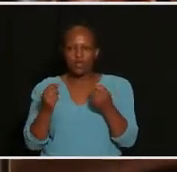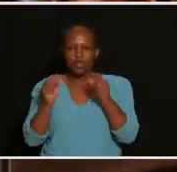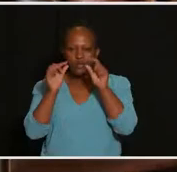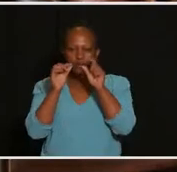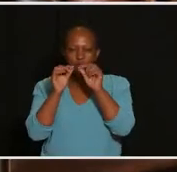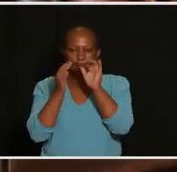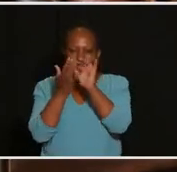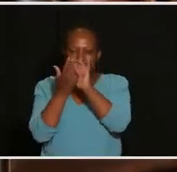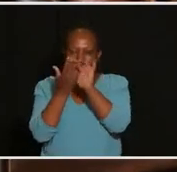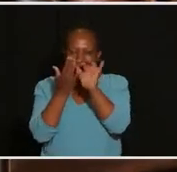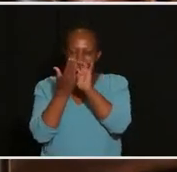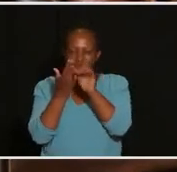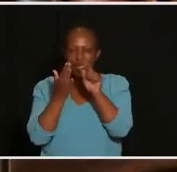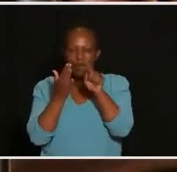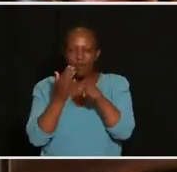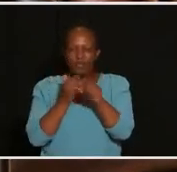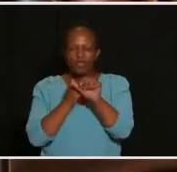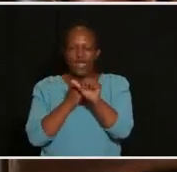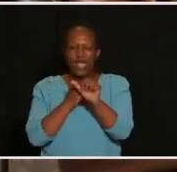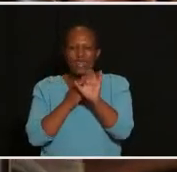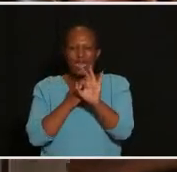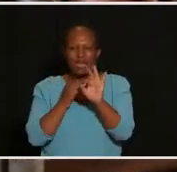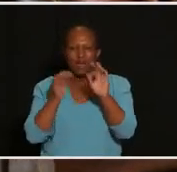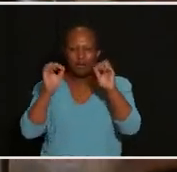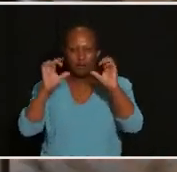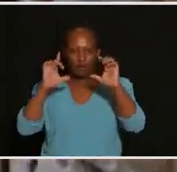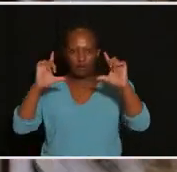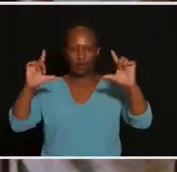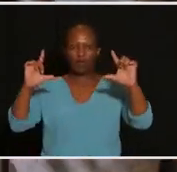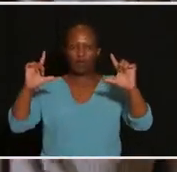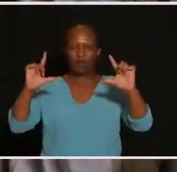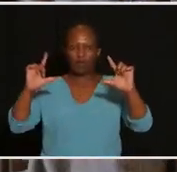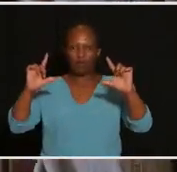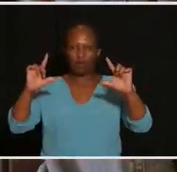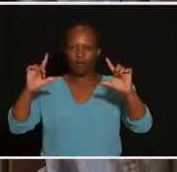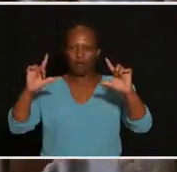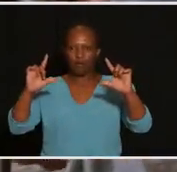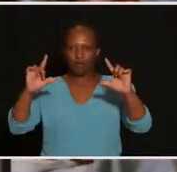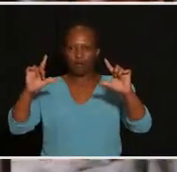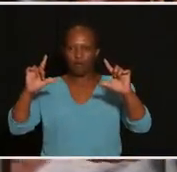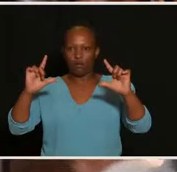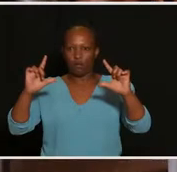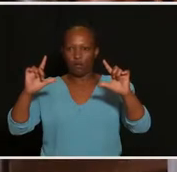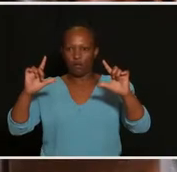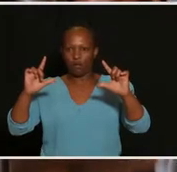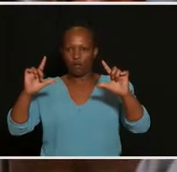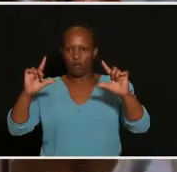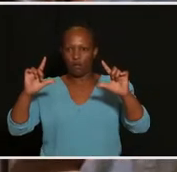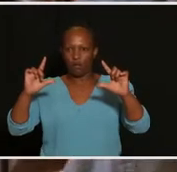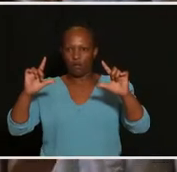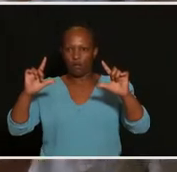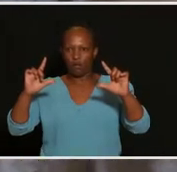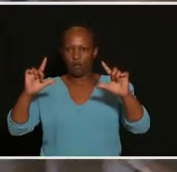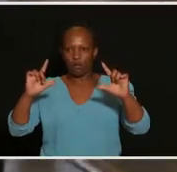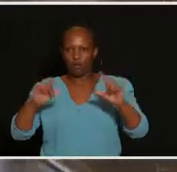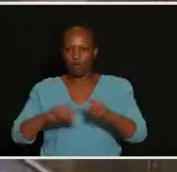me I supposed to get eight reforms so that I can be able to read what is the return here